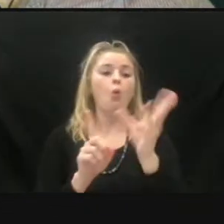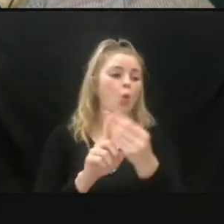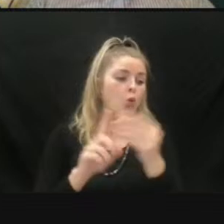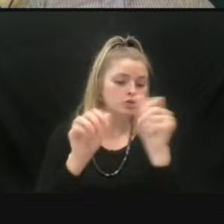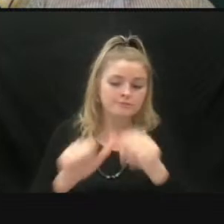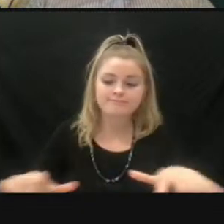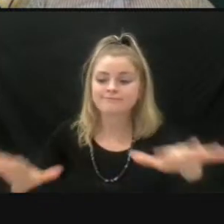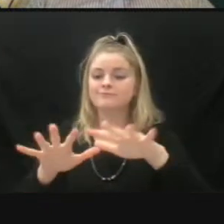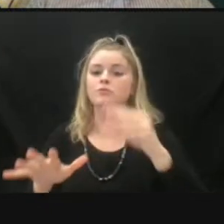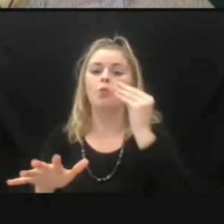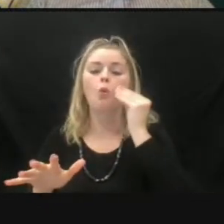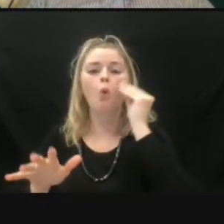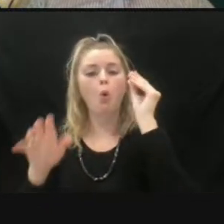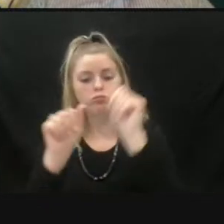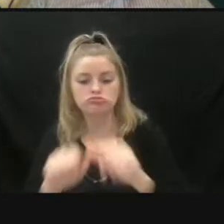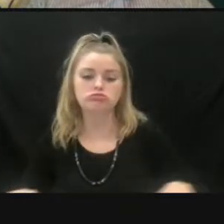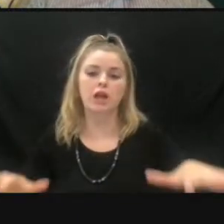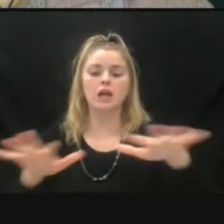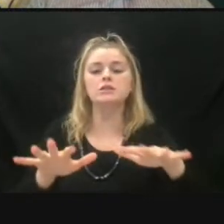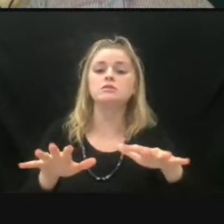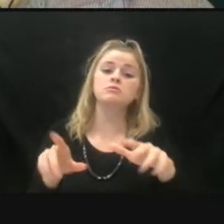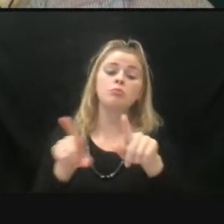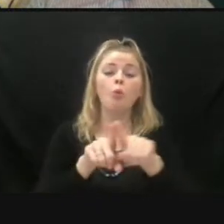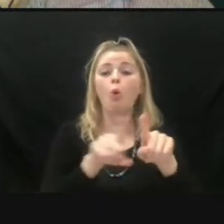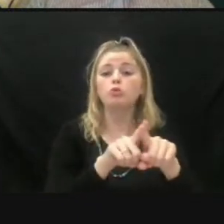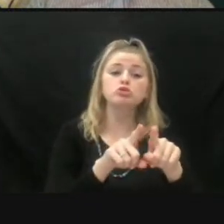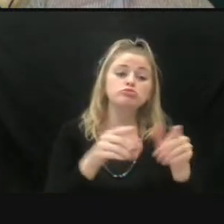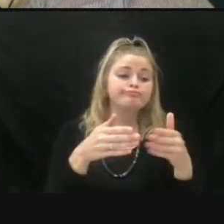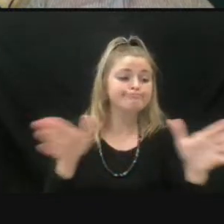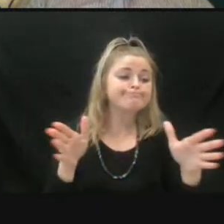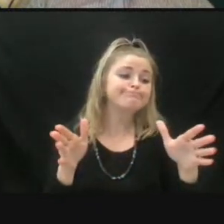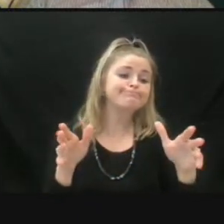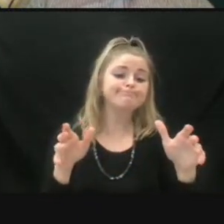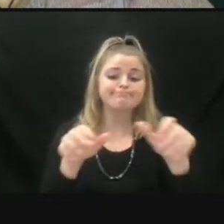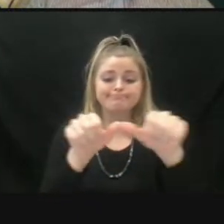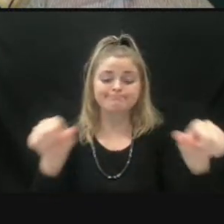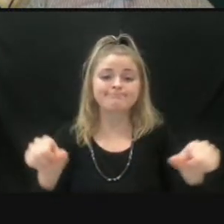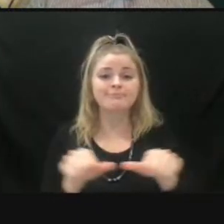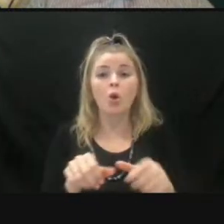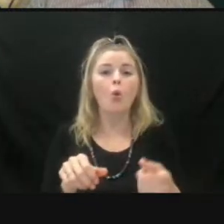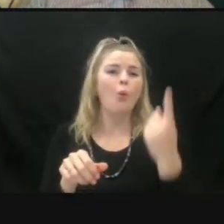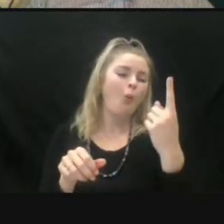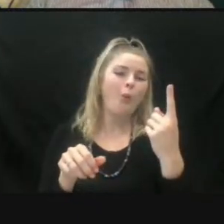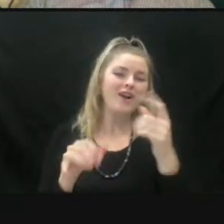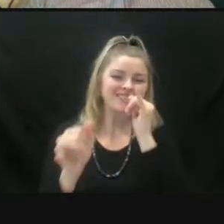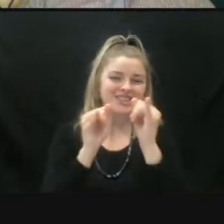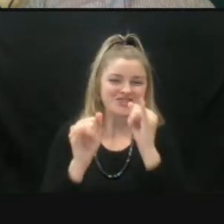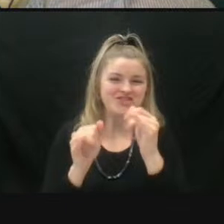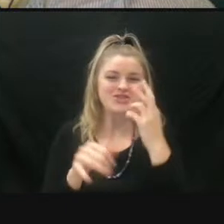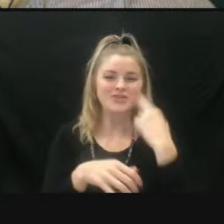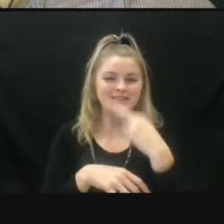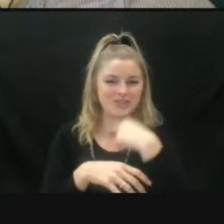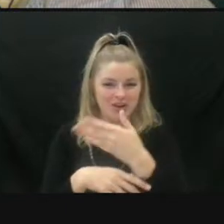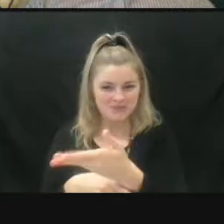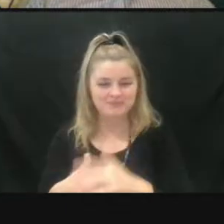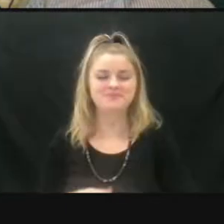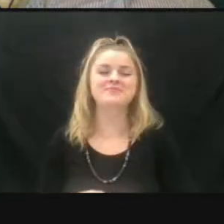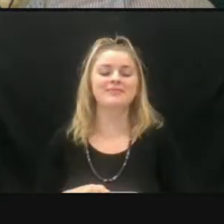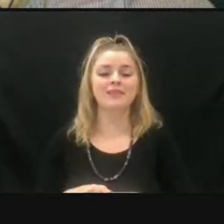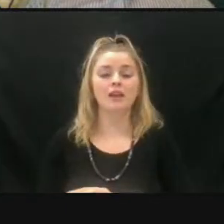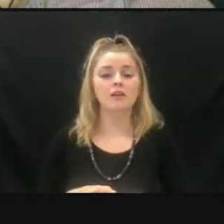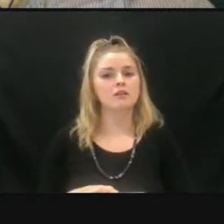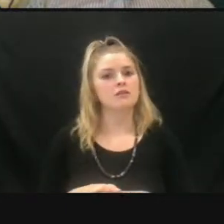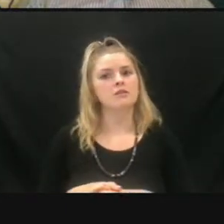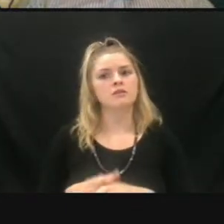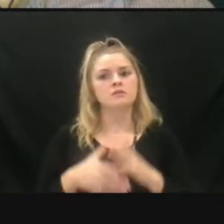sites, homelands, as well as the occasional public location. Because I did one interview in a restaurant. Great care was taken to